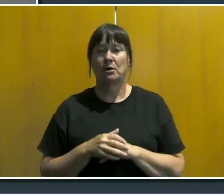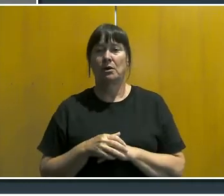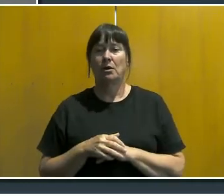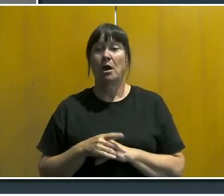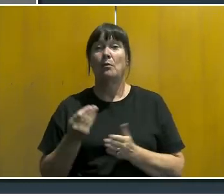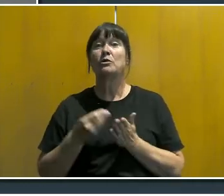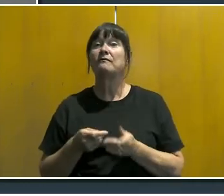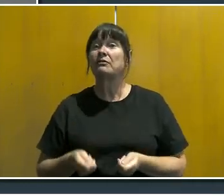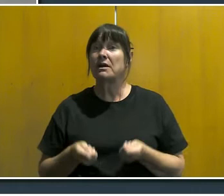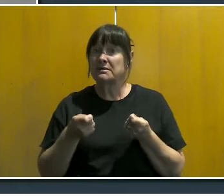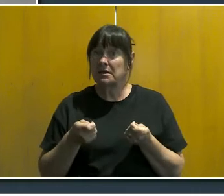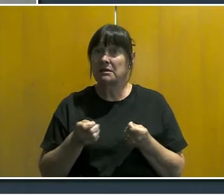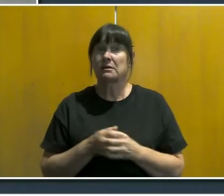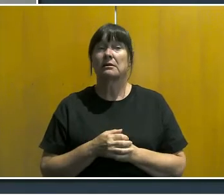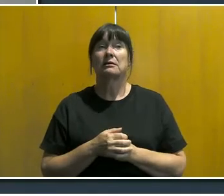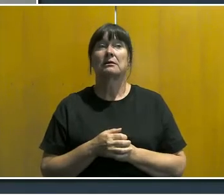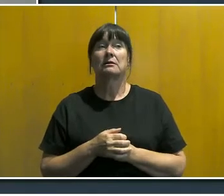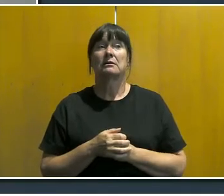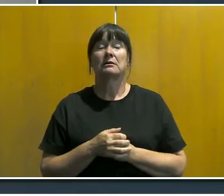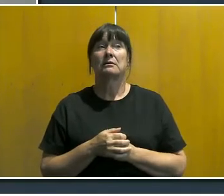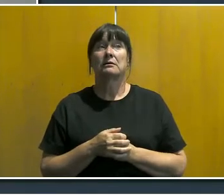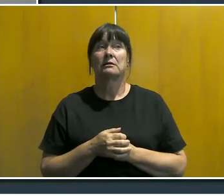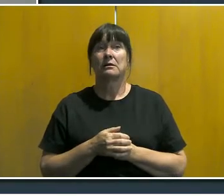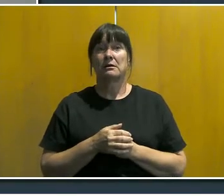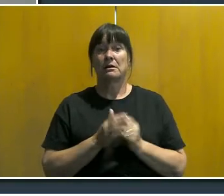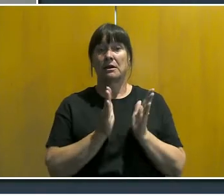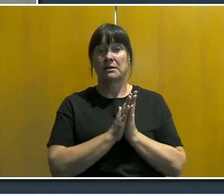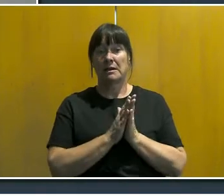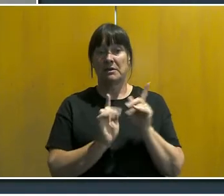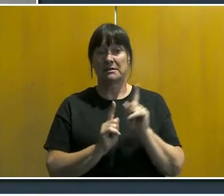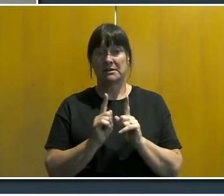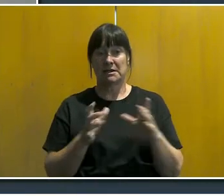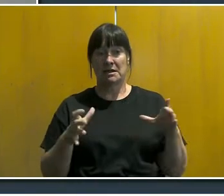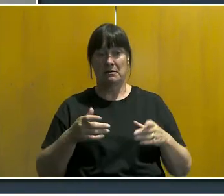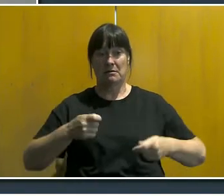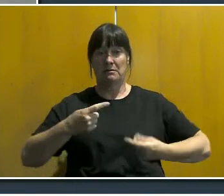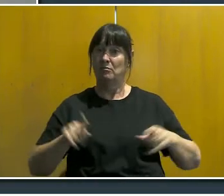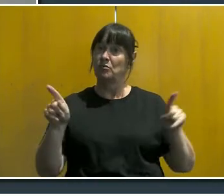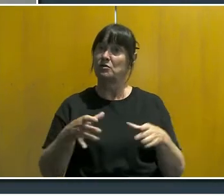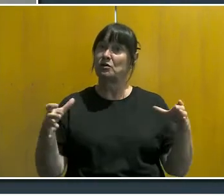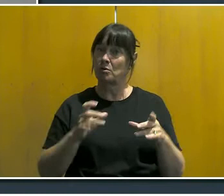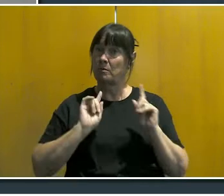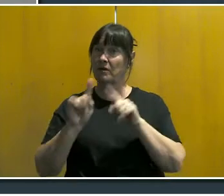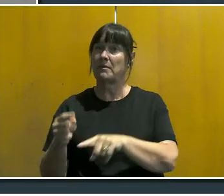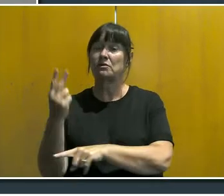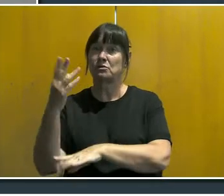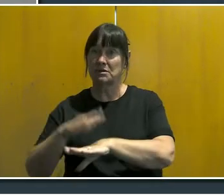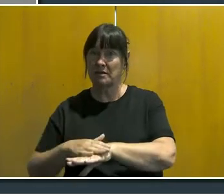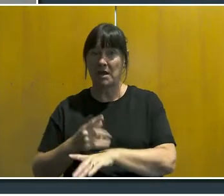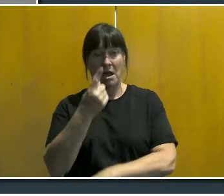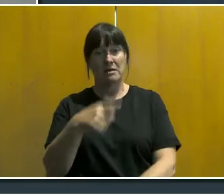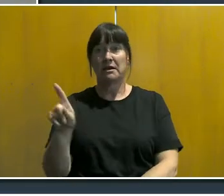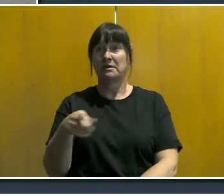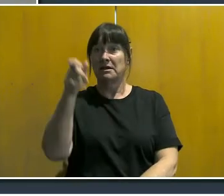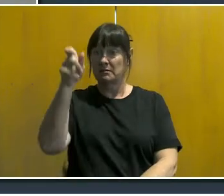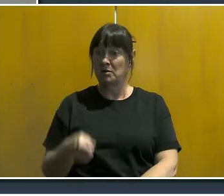do fundraising. I've had the Napier City Band out there twice doing a concert, and the conductor told me that they raised